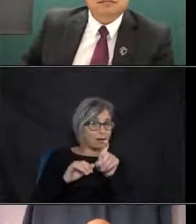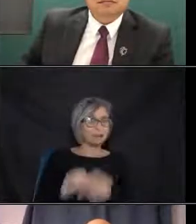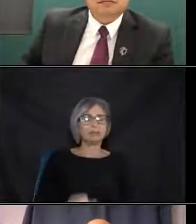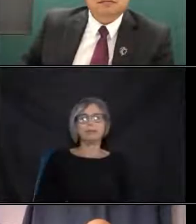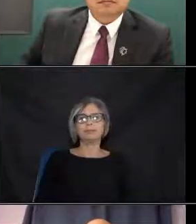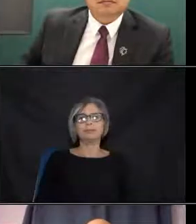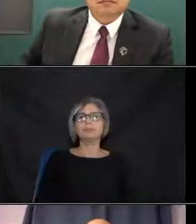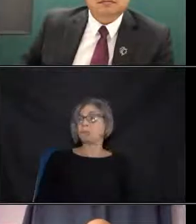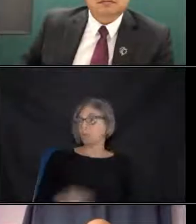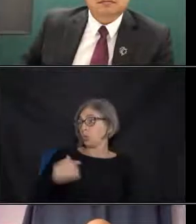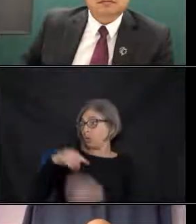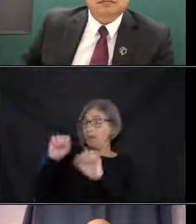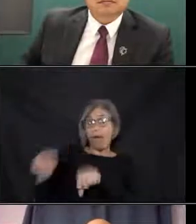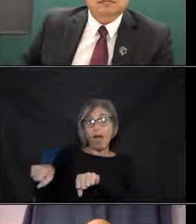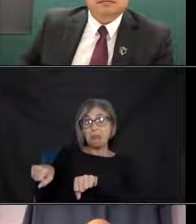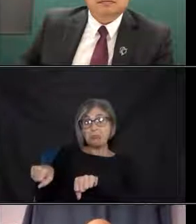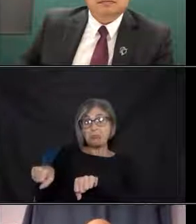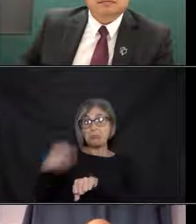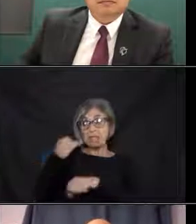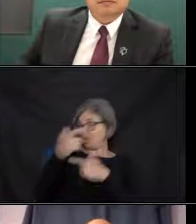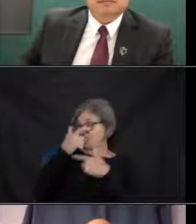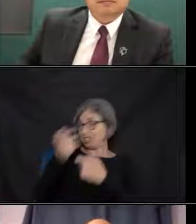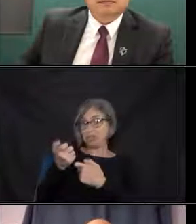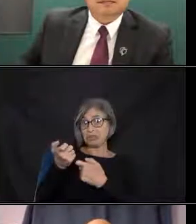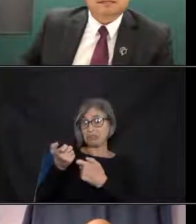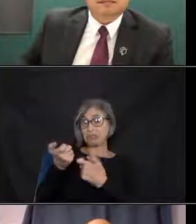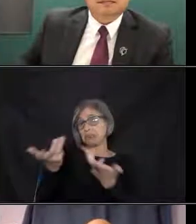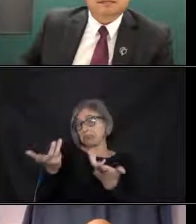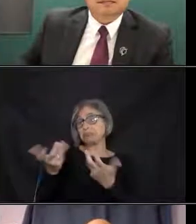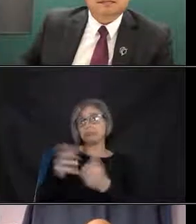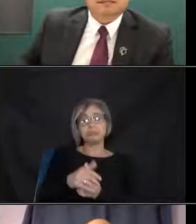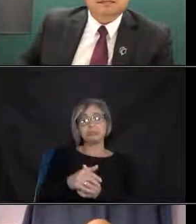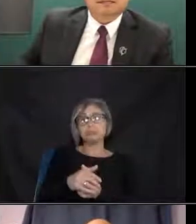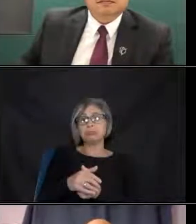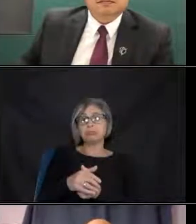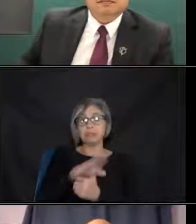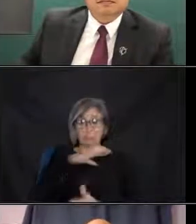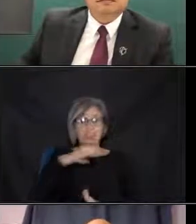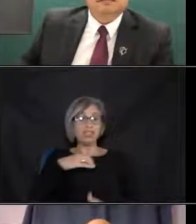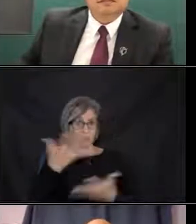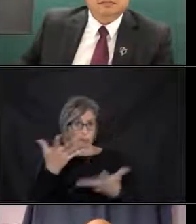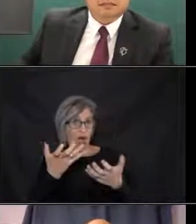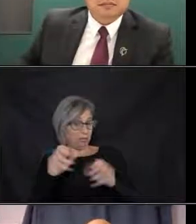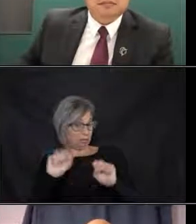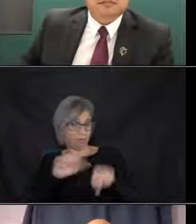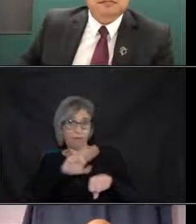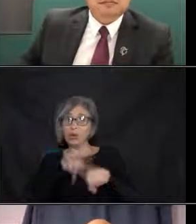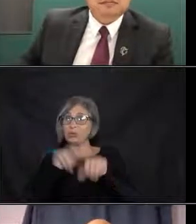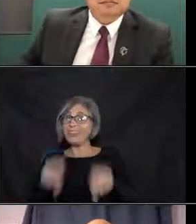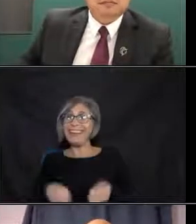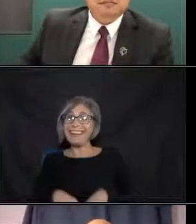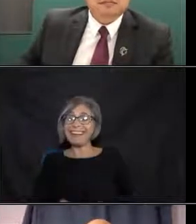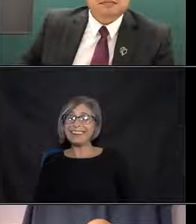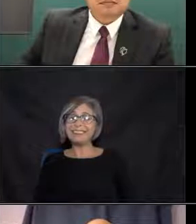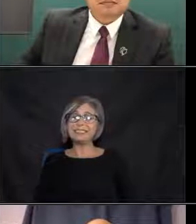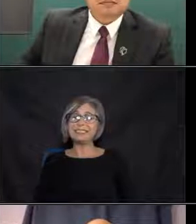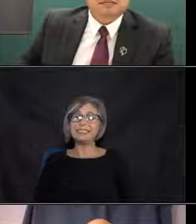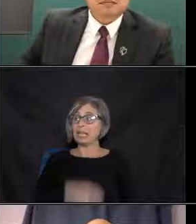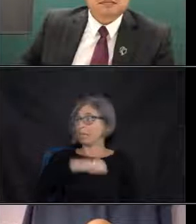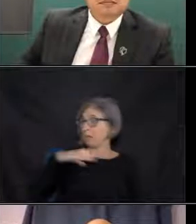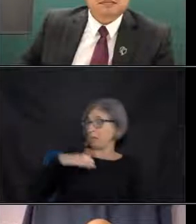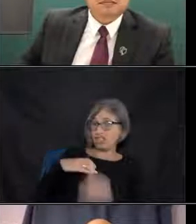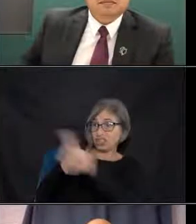We certainly could, if that's of interest to the commission. So I'll ask the commission, is